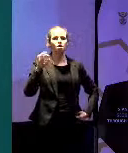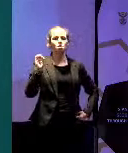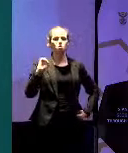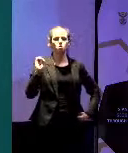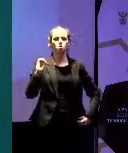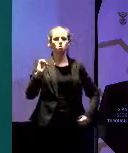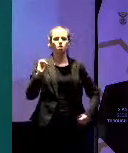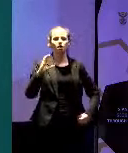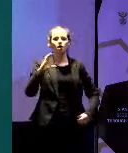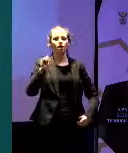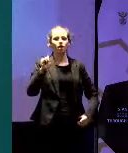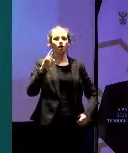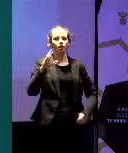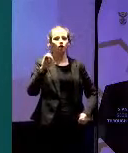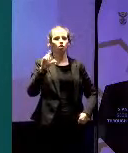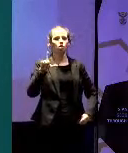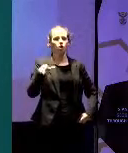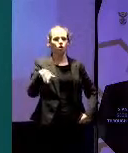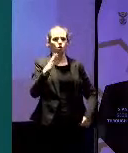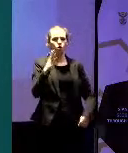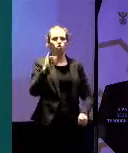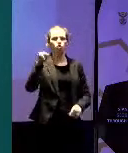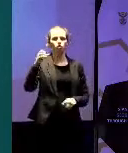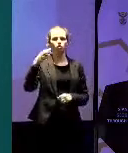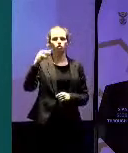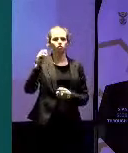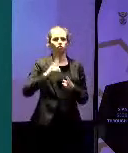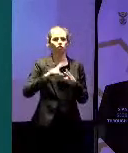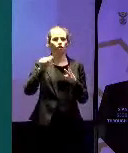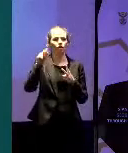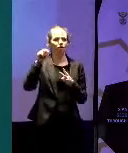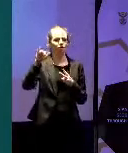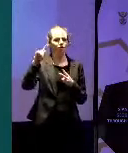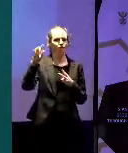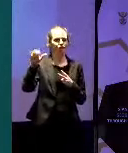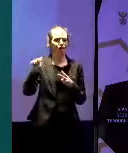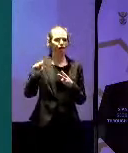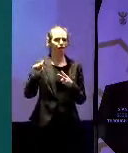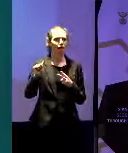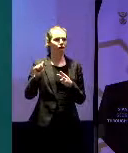gone. So it's John and Anita. I'm going to follow up on that